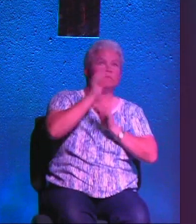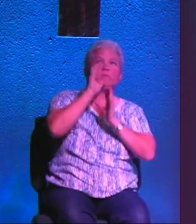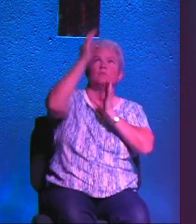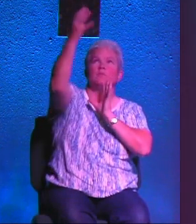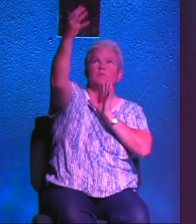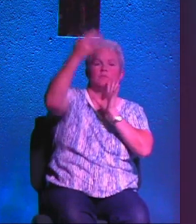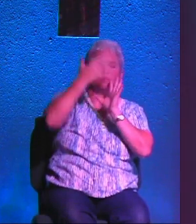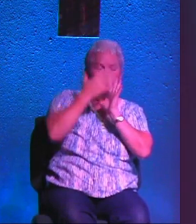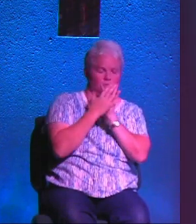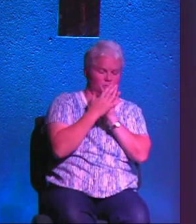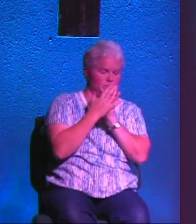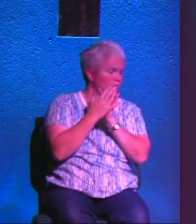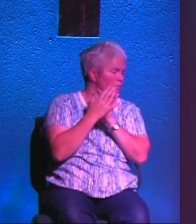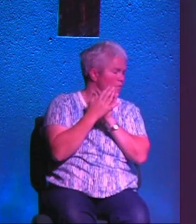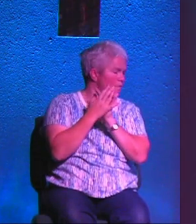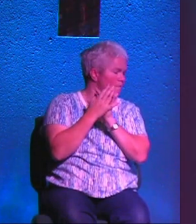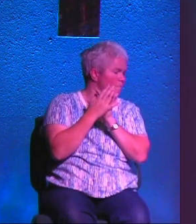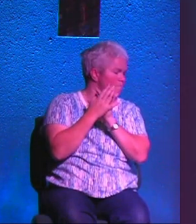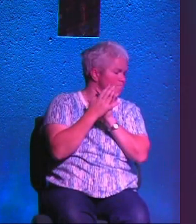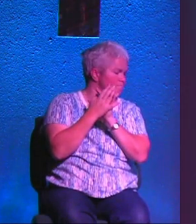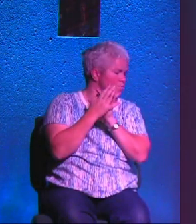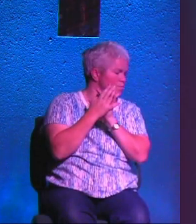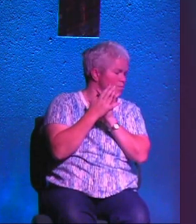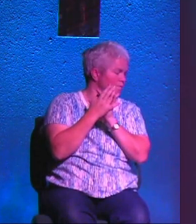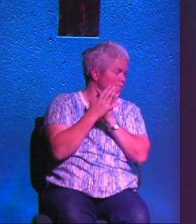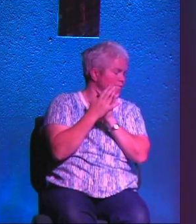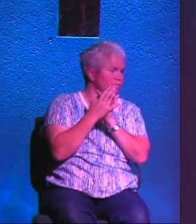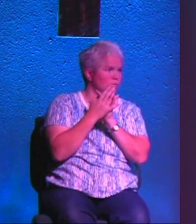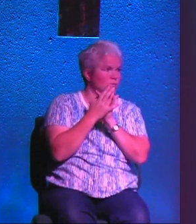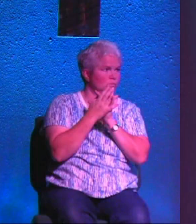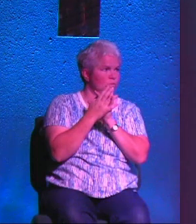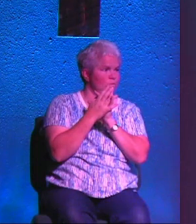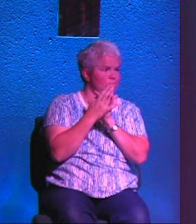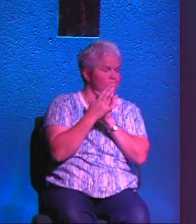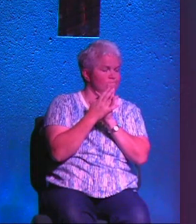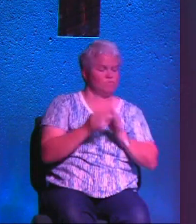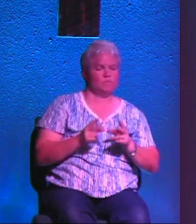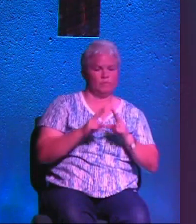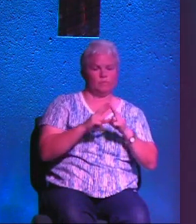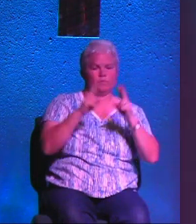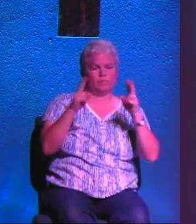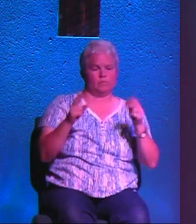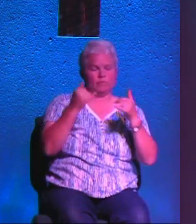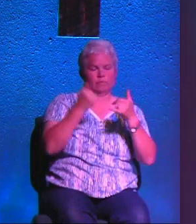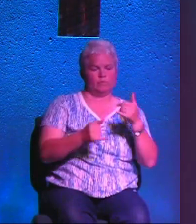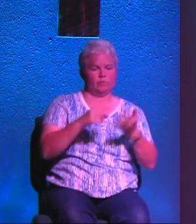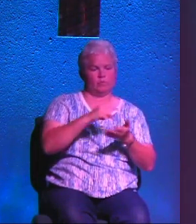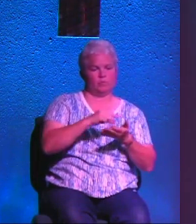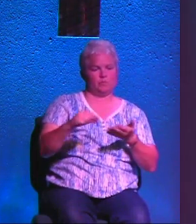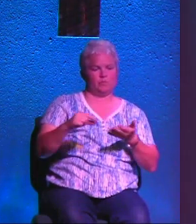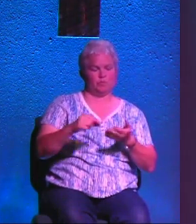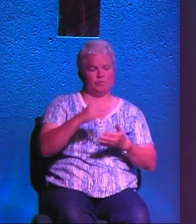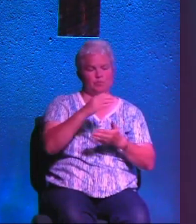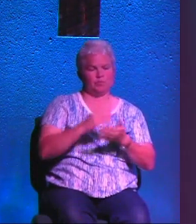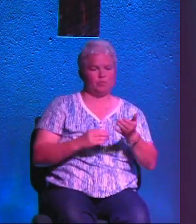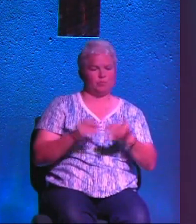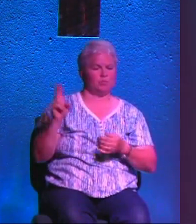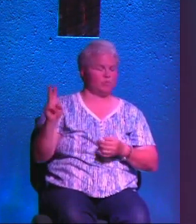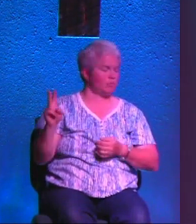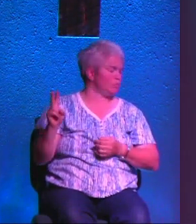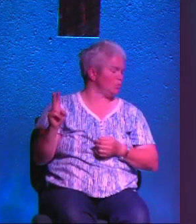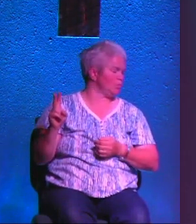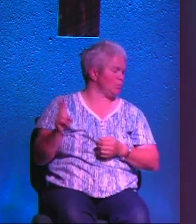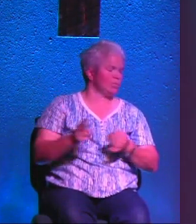near to God. Okay, that brings us to the very last verse in chapter 2. So let's look